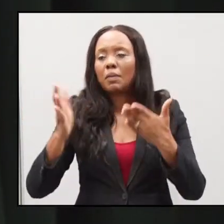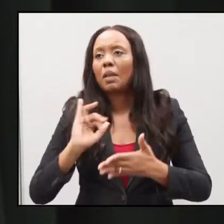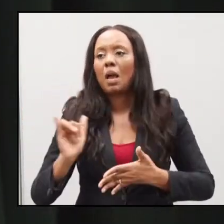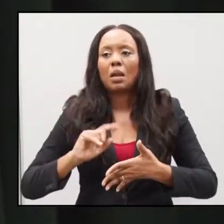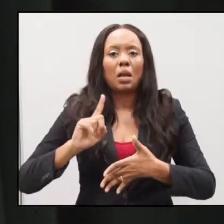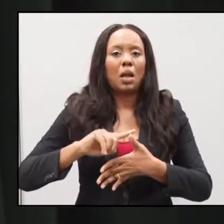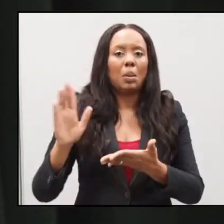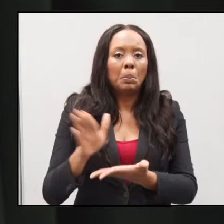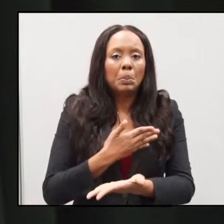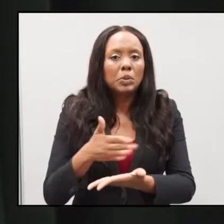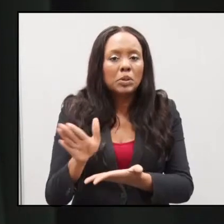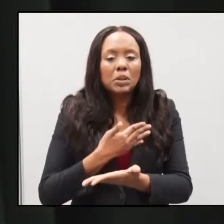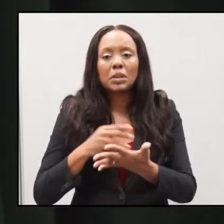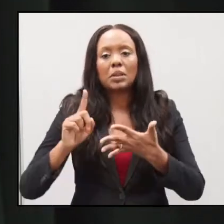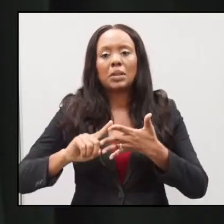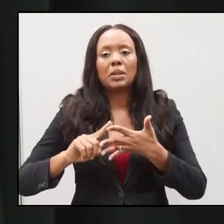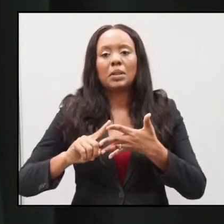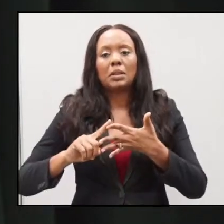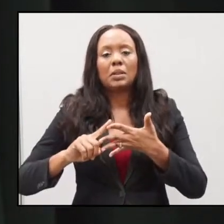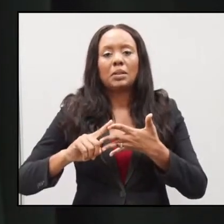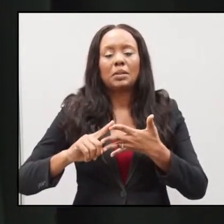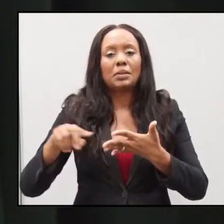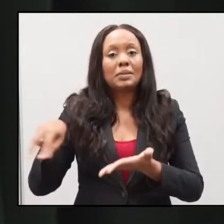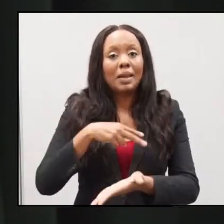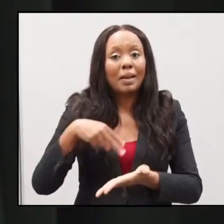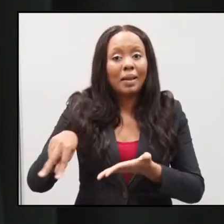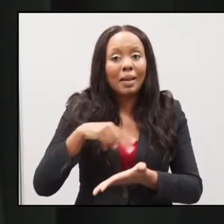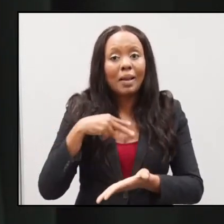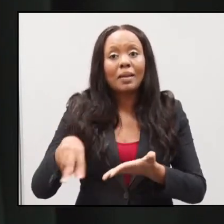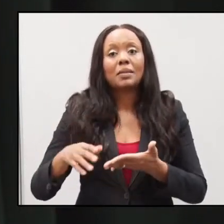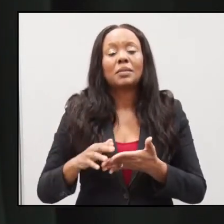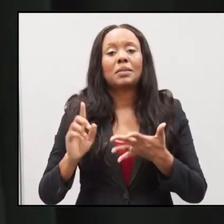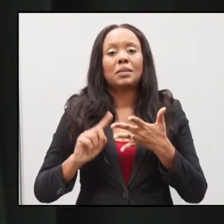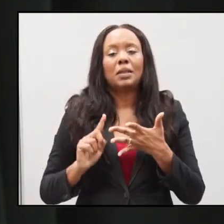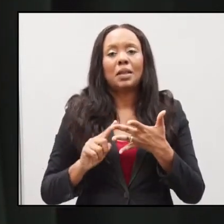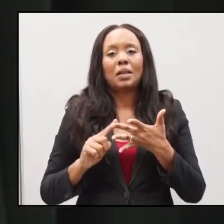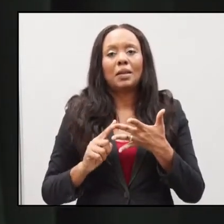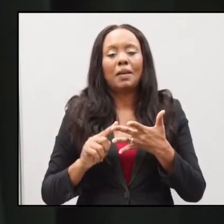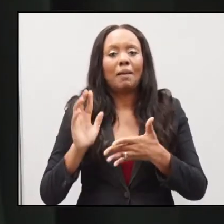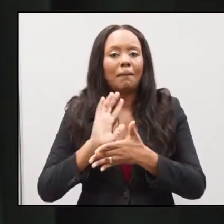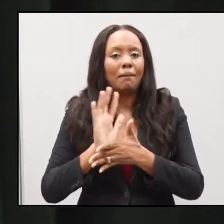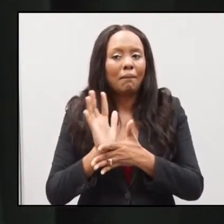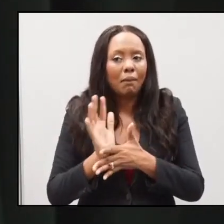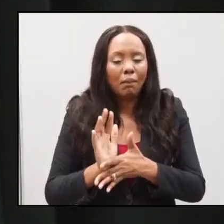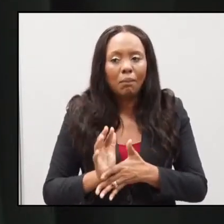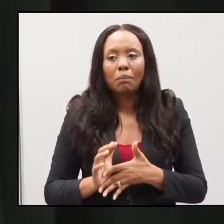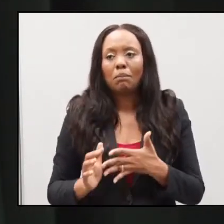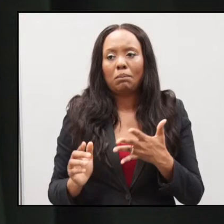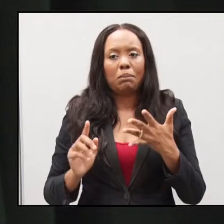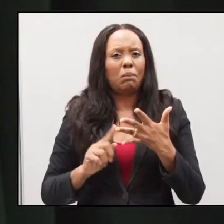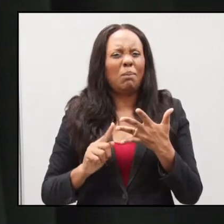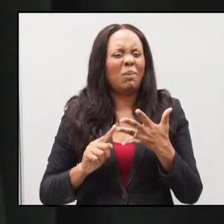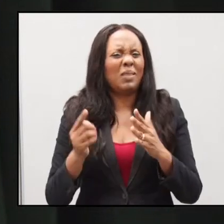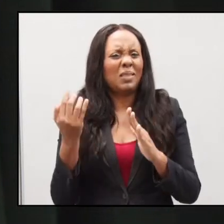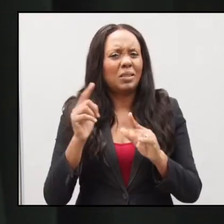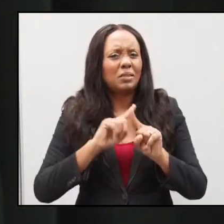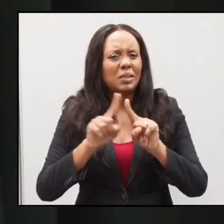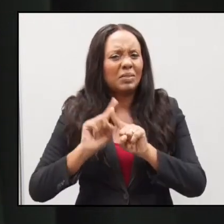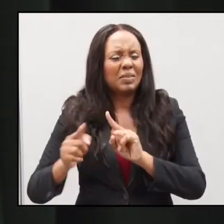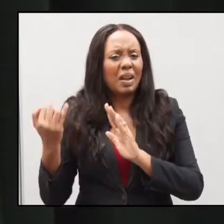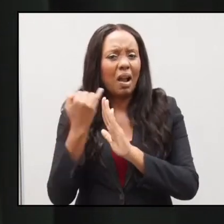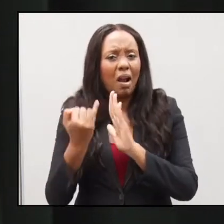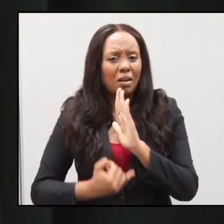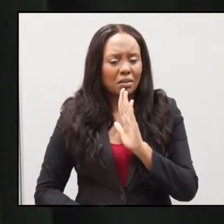to dance, digital projection, as the Prime Minister said, film, and other art forms. And together, all of